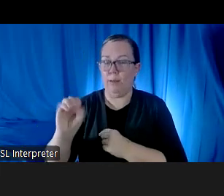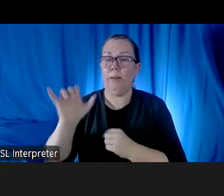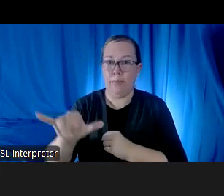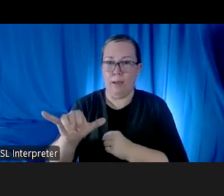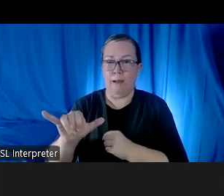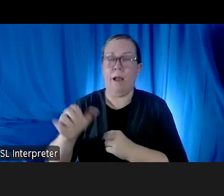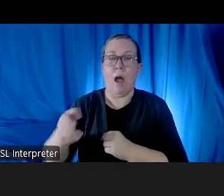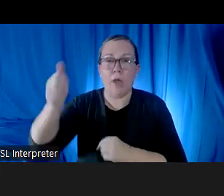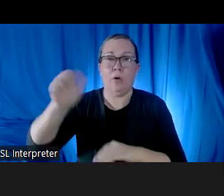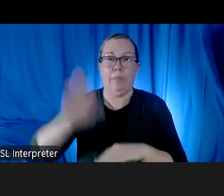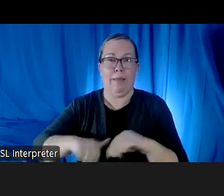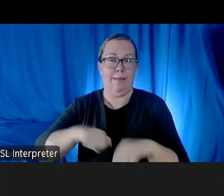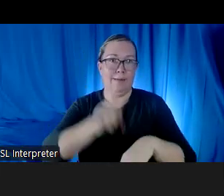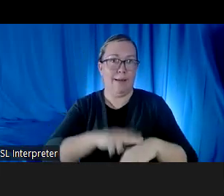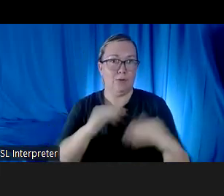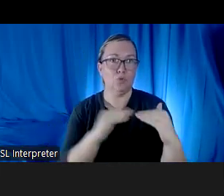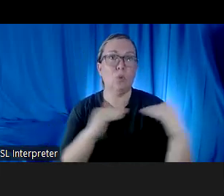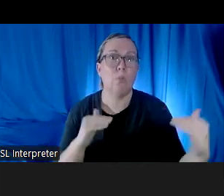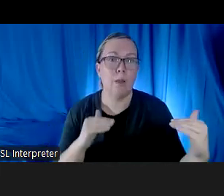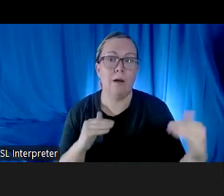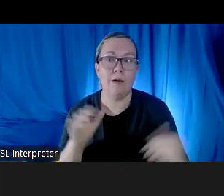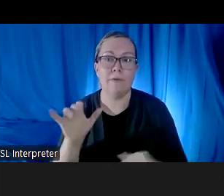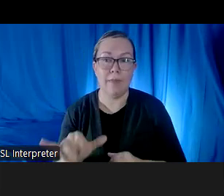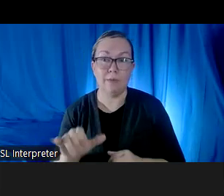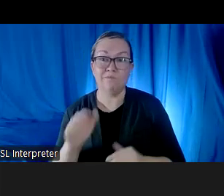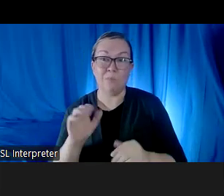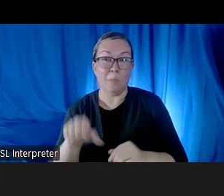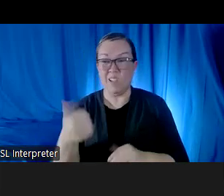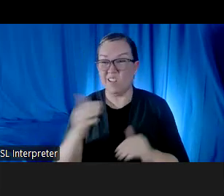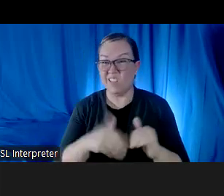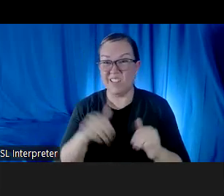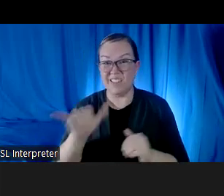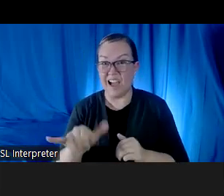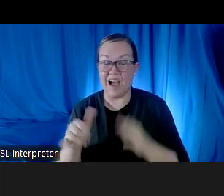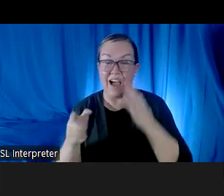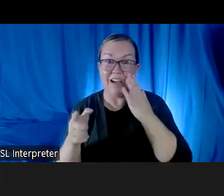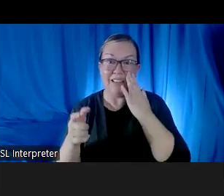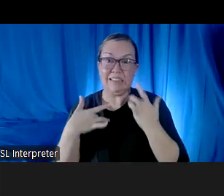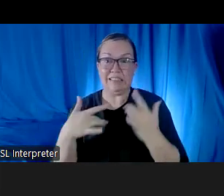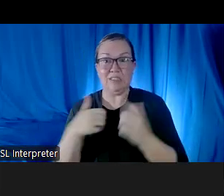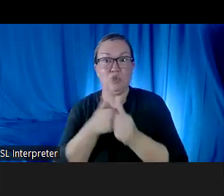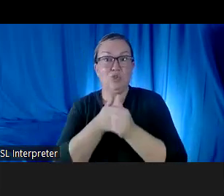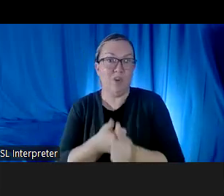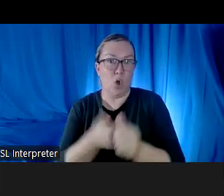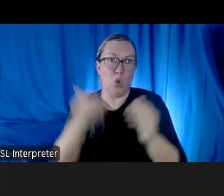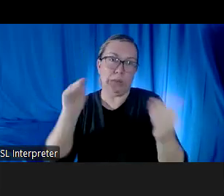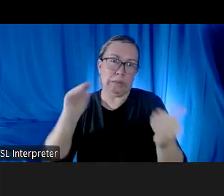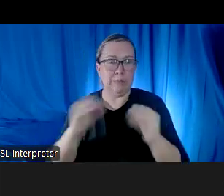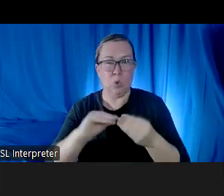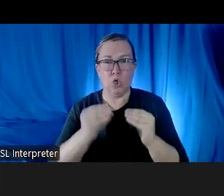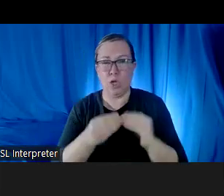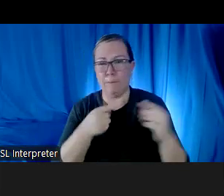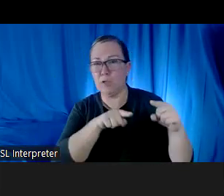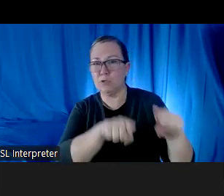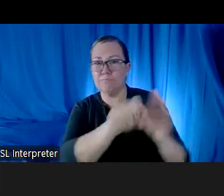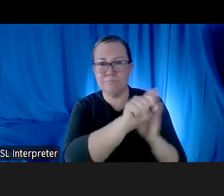the national level. Other than that, they pretty much follow similar numbers, including